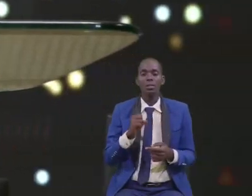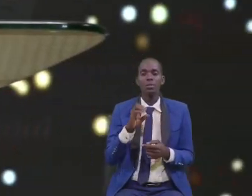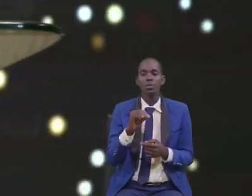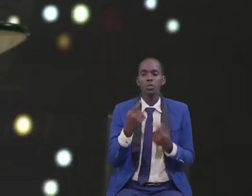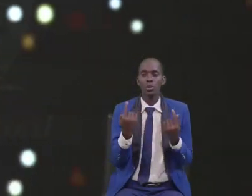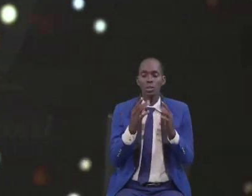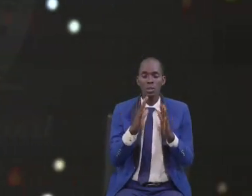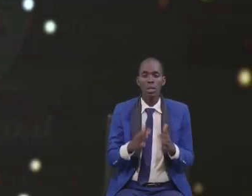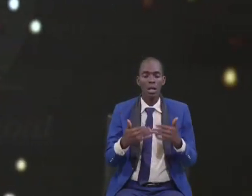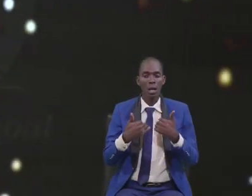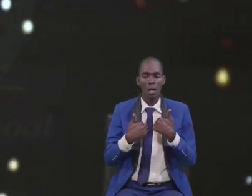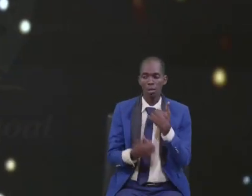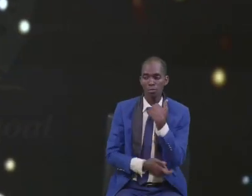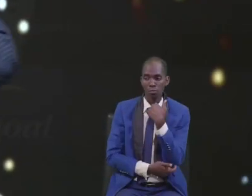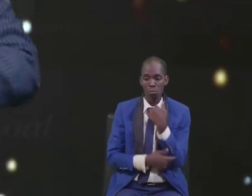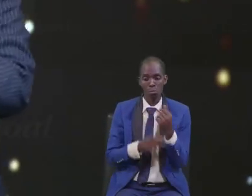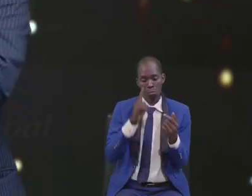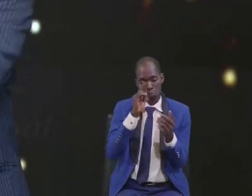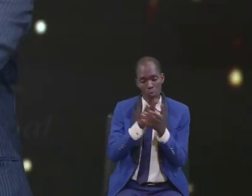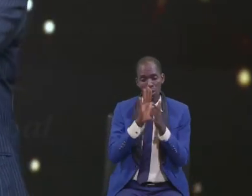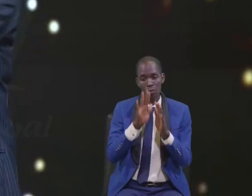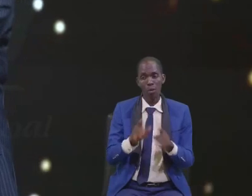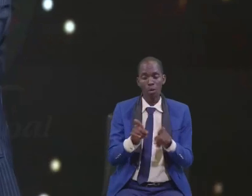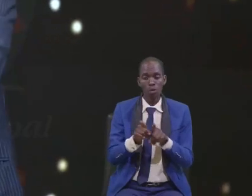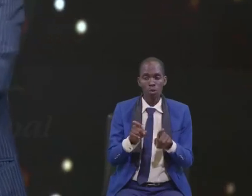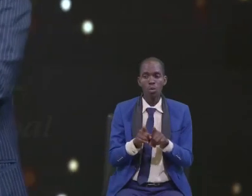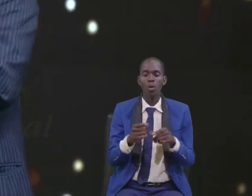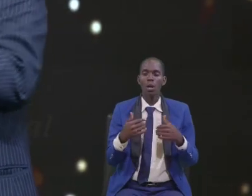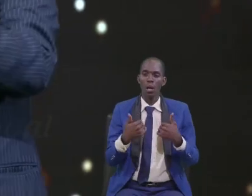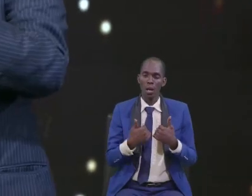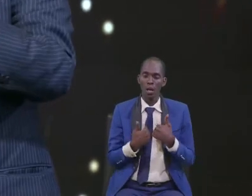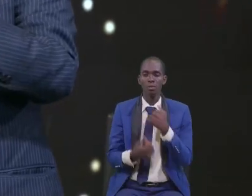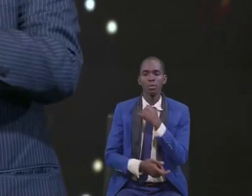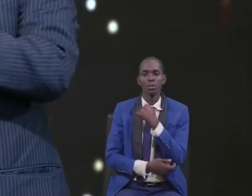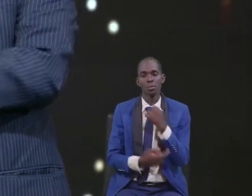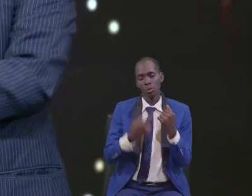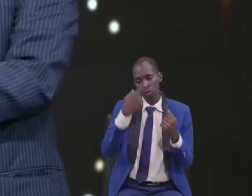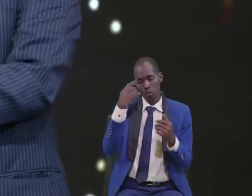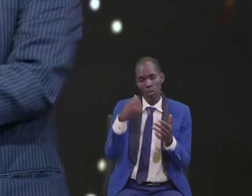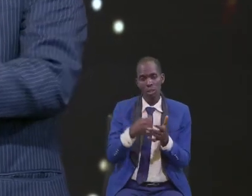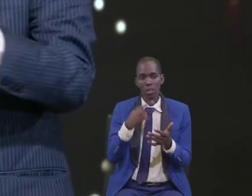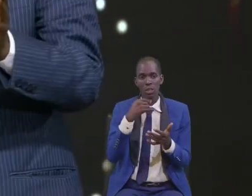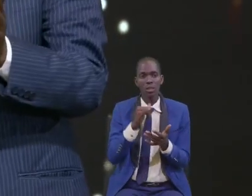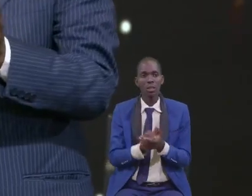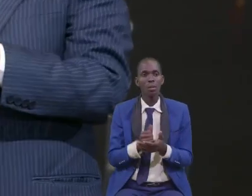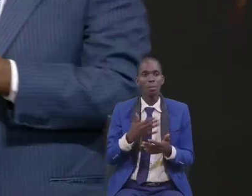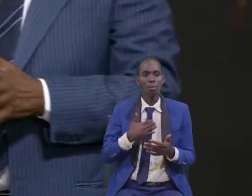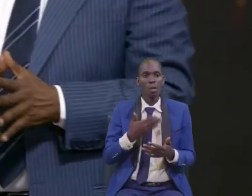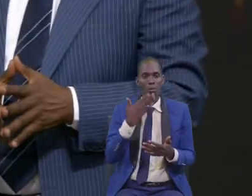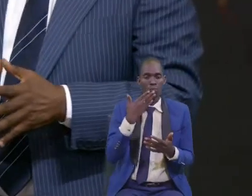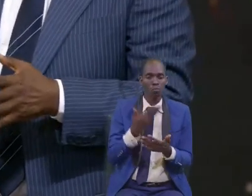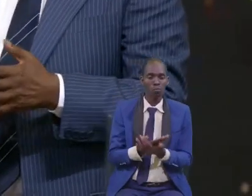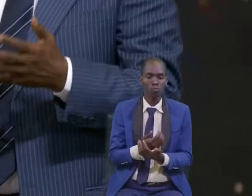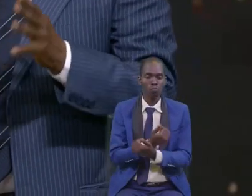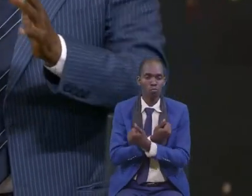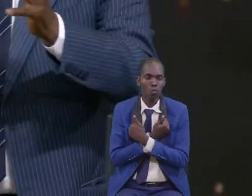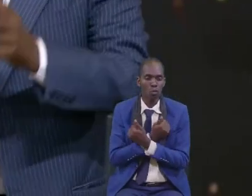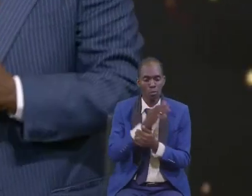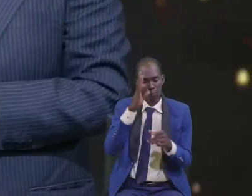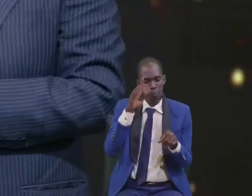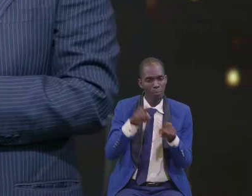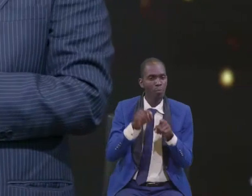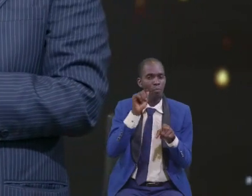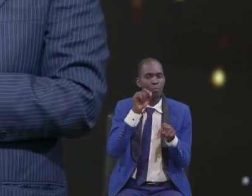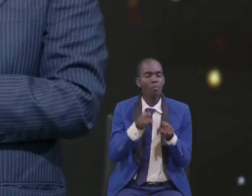temptation, believers too, because it says, beloved brethren, it's writing to the brethren, to those who are saved.